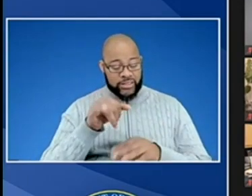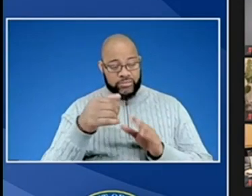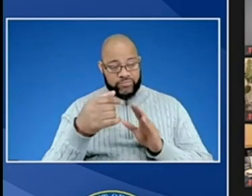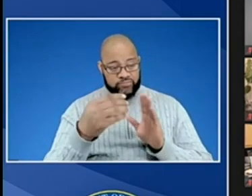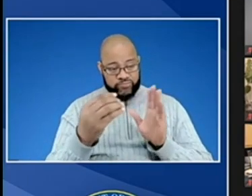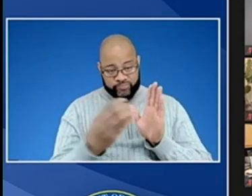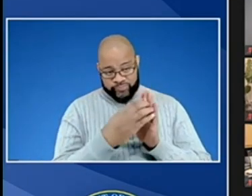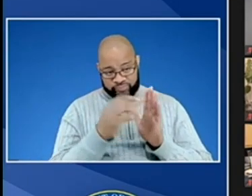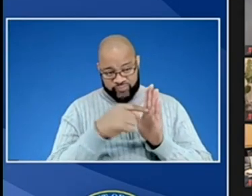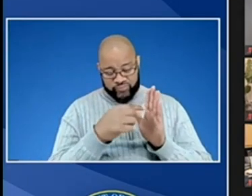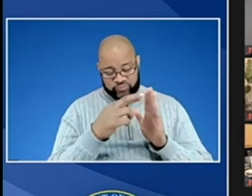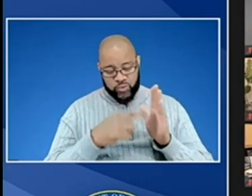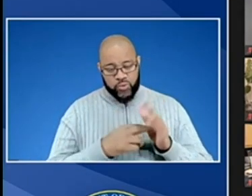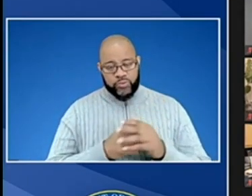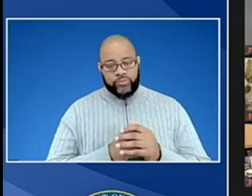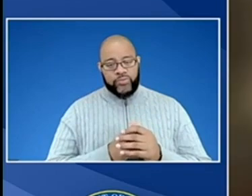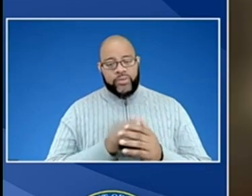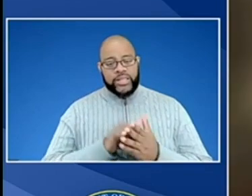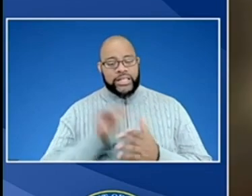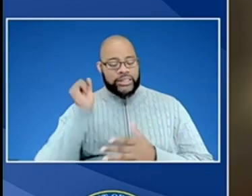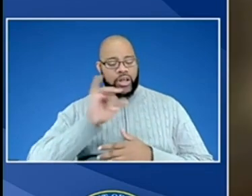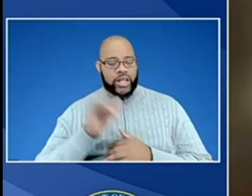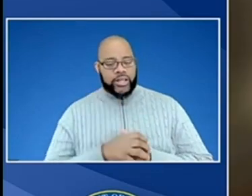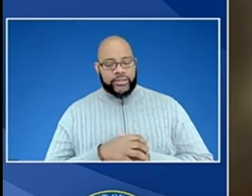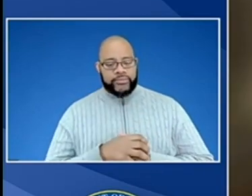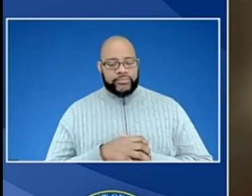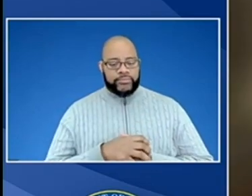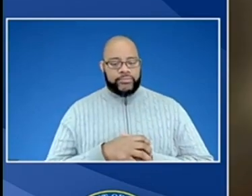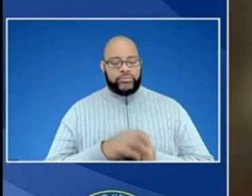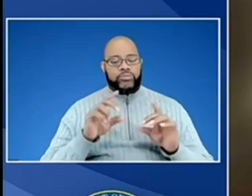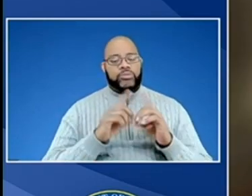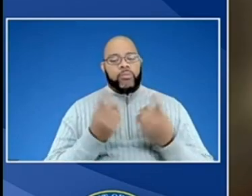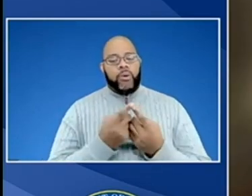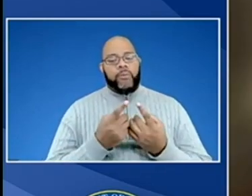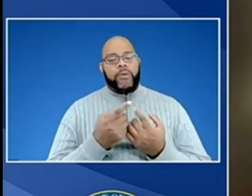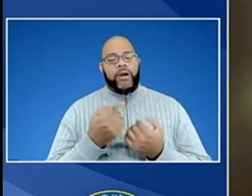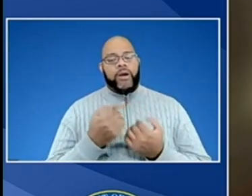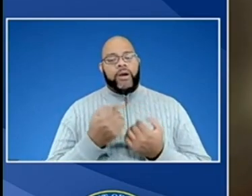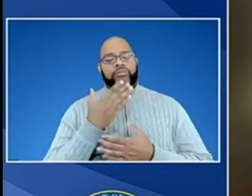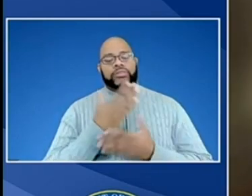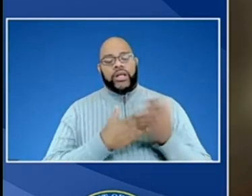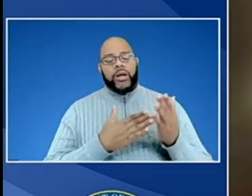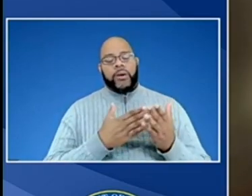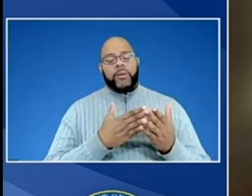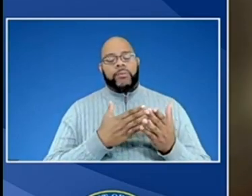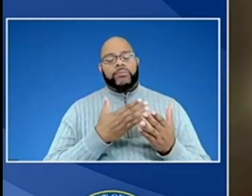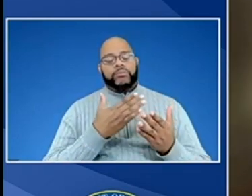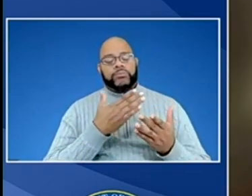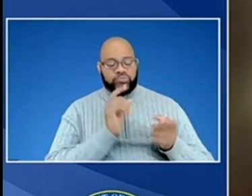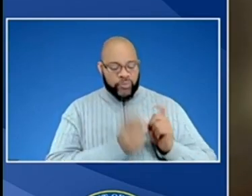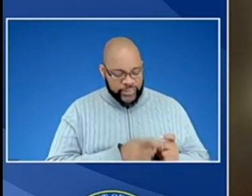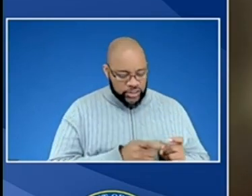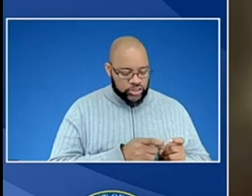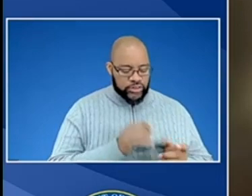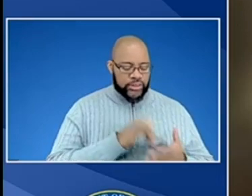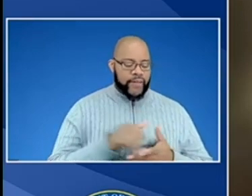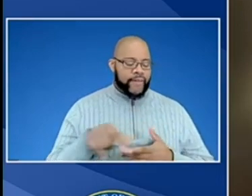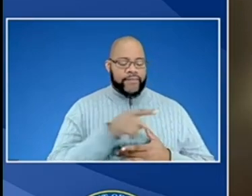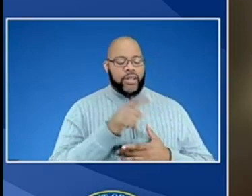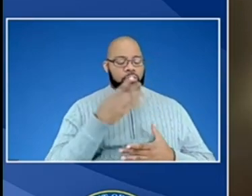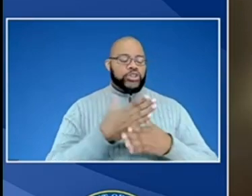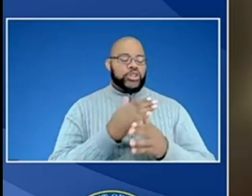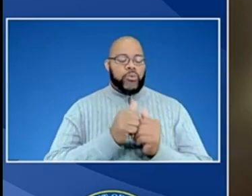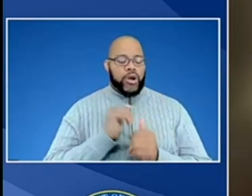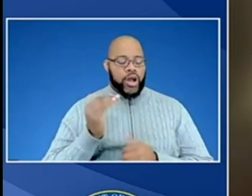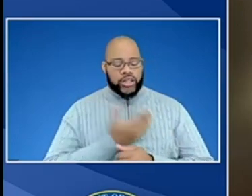several others, though, and it sounds like the department has some meaningful revisions that they're going to be sharing with